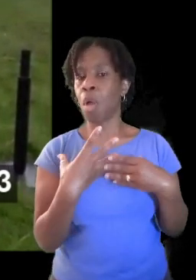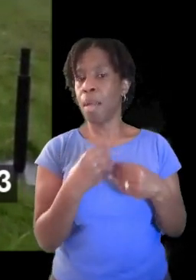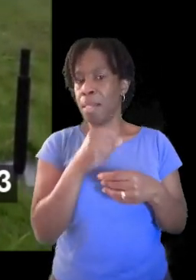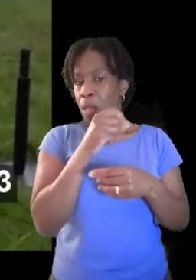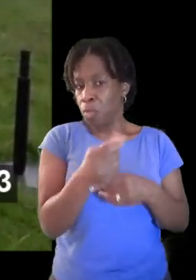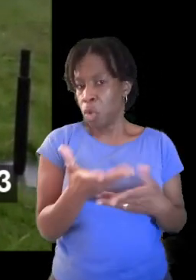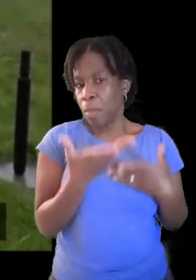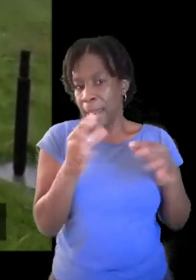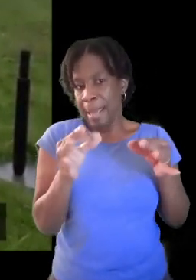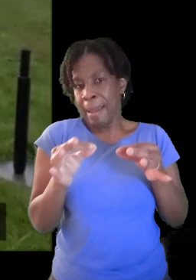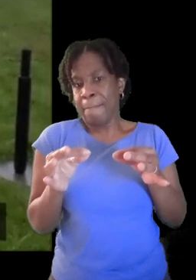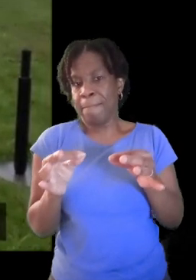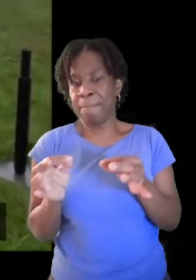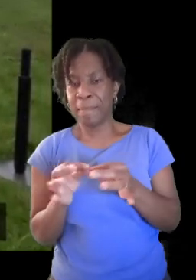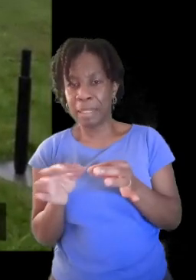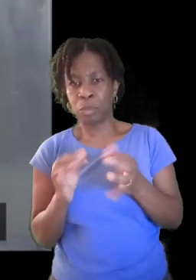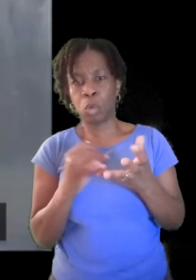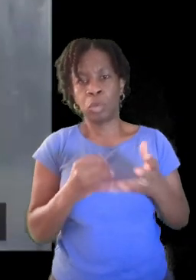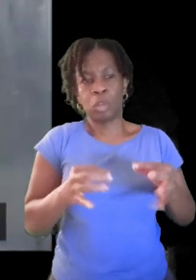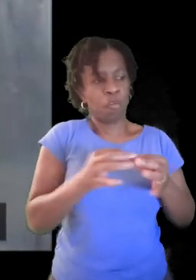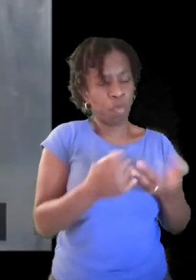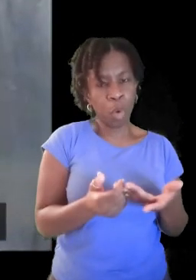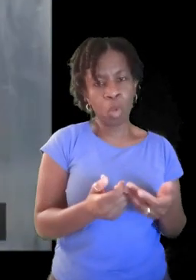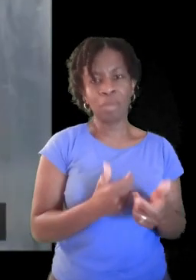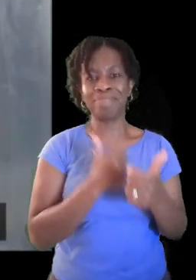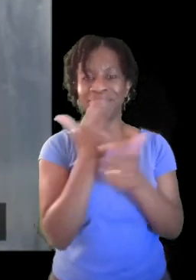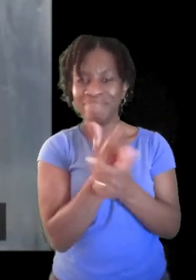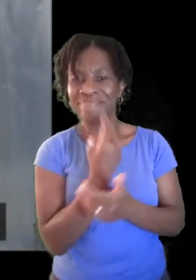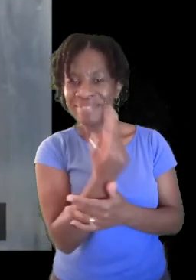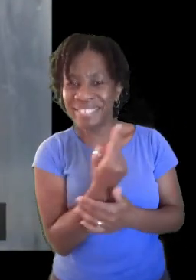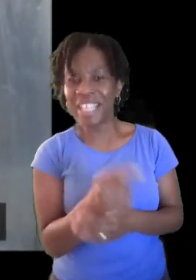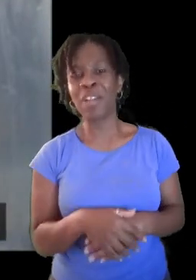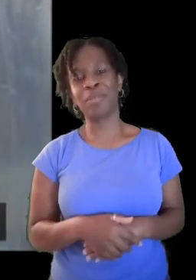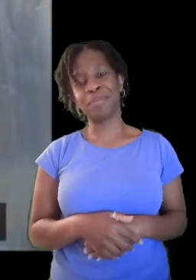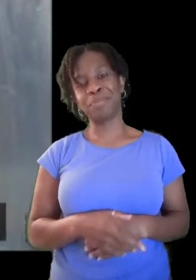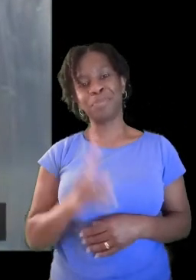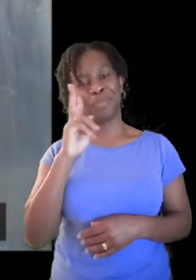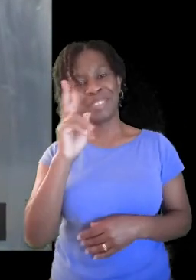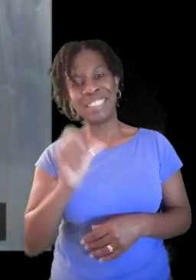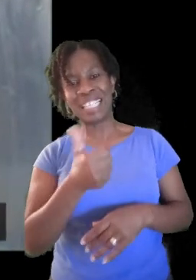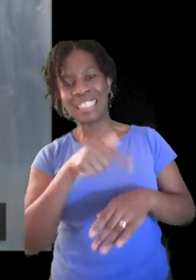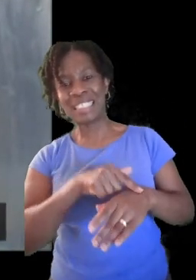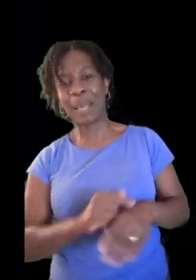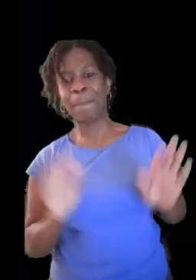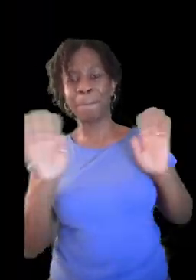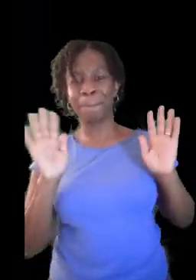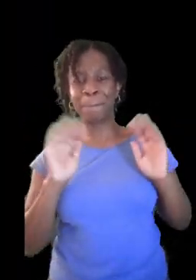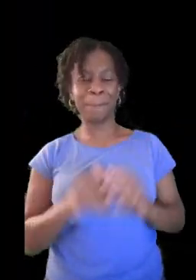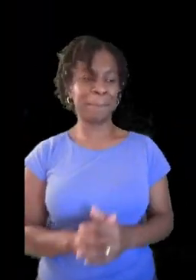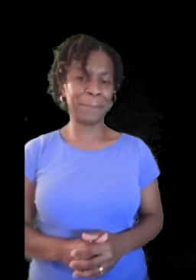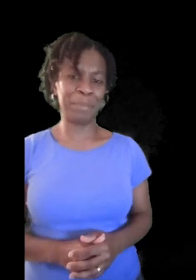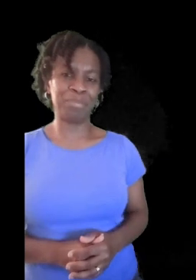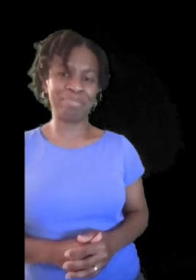play the sport of baseball and softball. Have fun. See you next time.